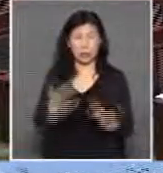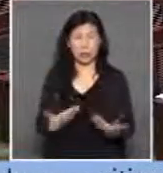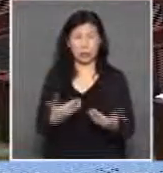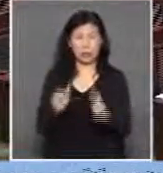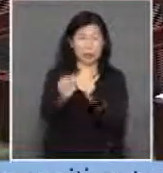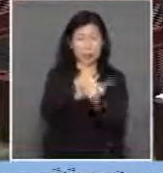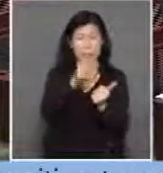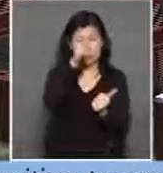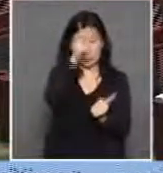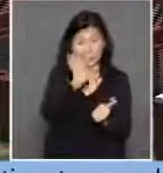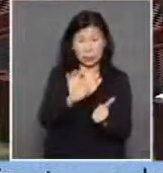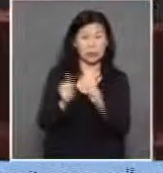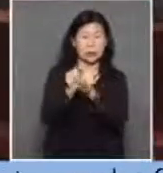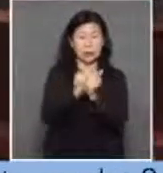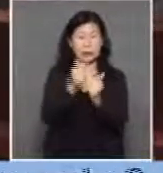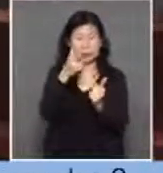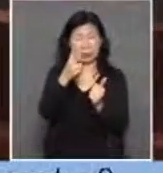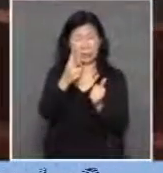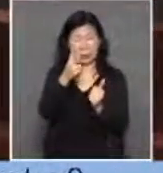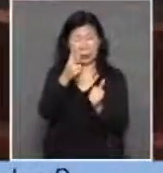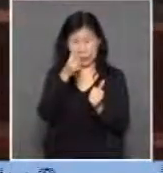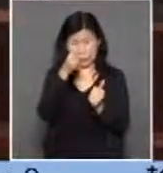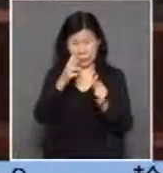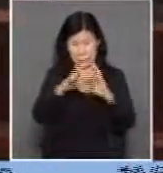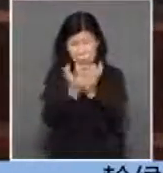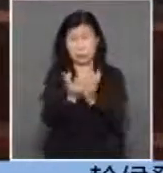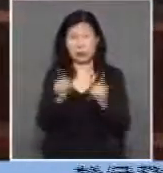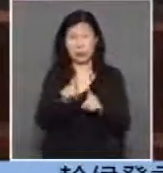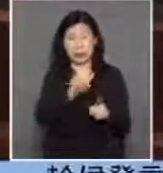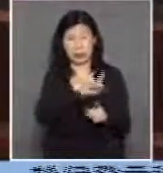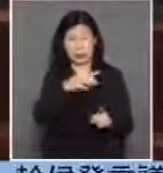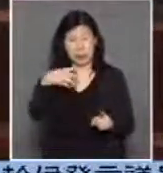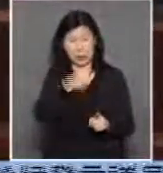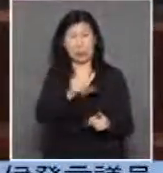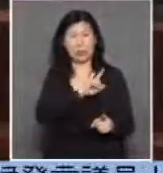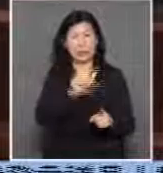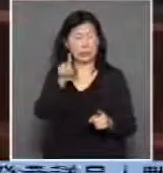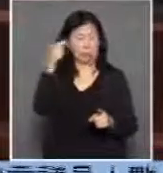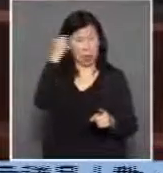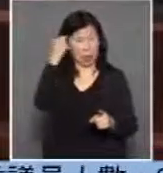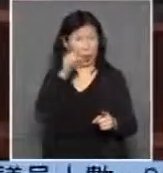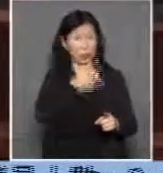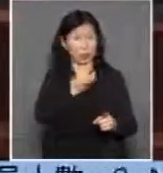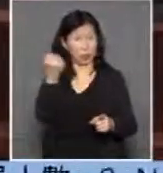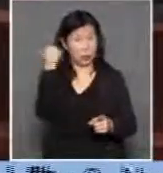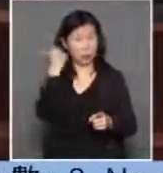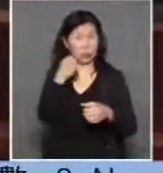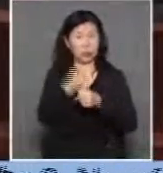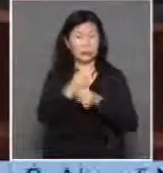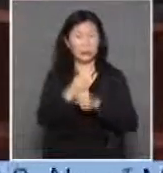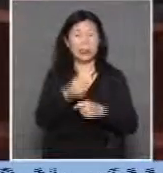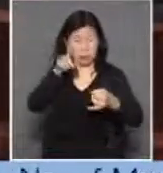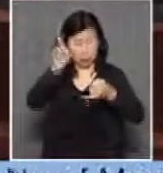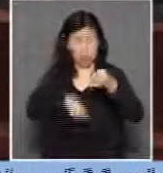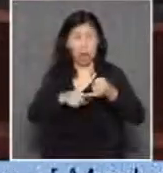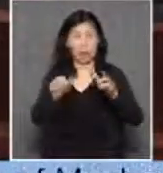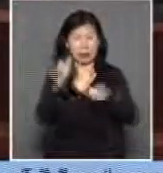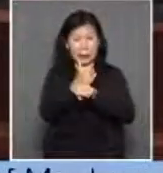fight for your future. Don't rely on the government. Don't rely on political parties. Rely on your brains